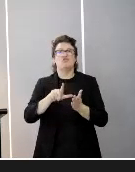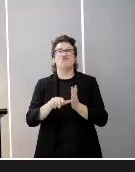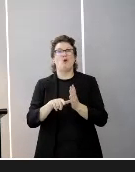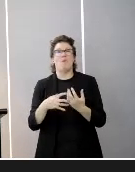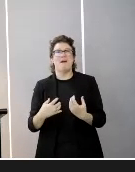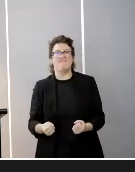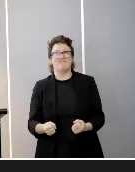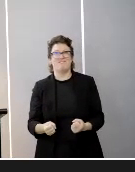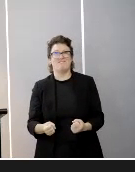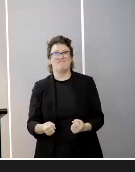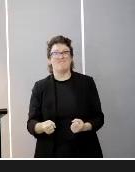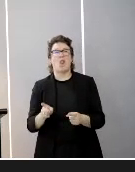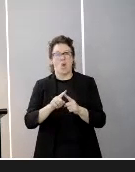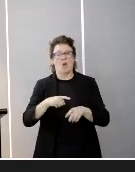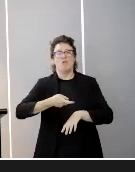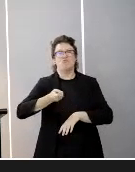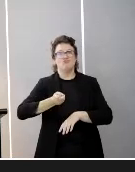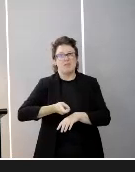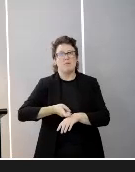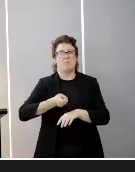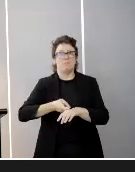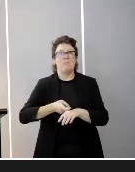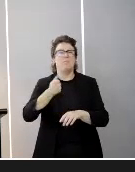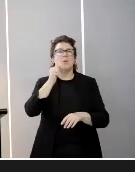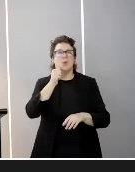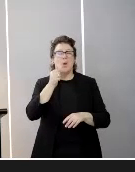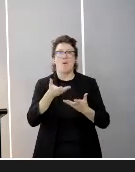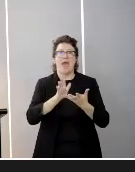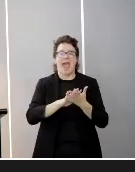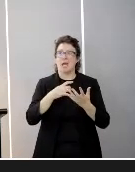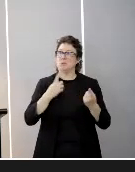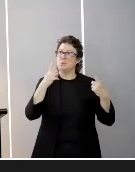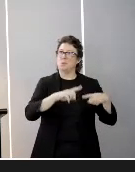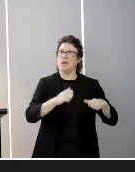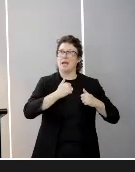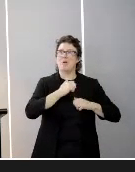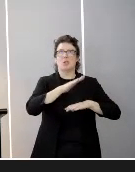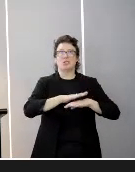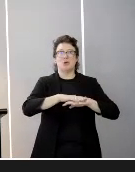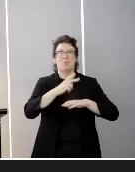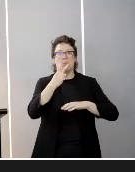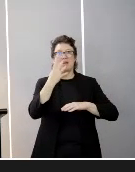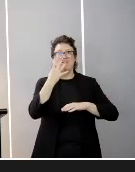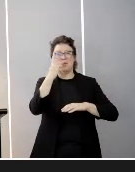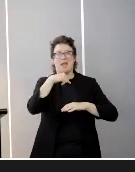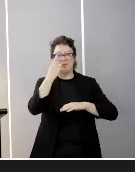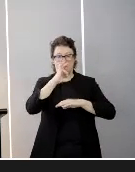circadian rhythm that it could then use to organize the time of day that it does different things. So this is why we